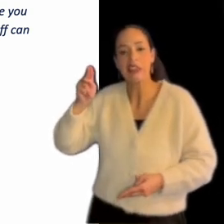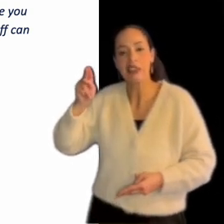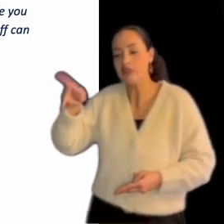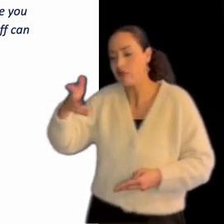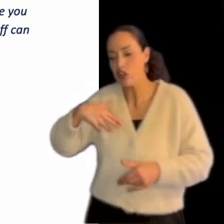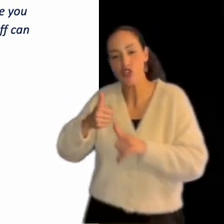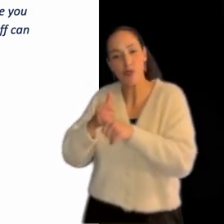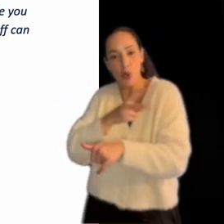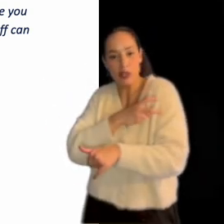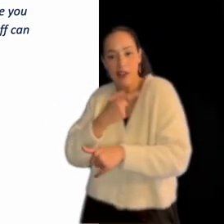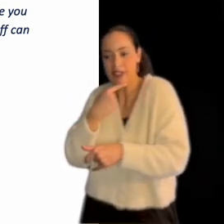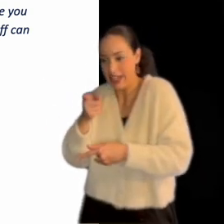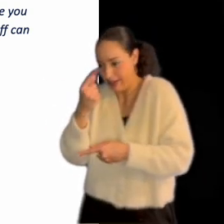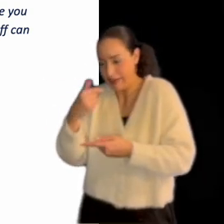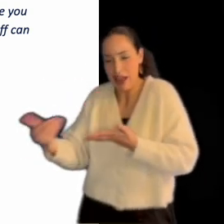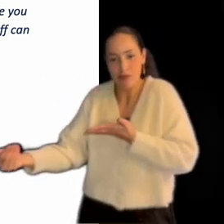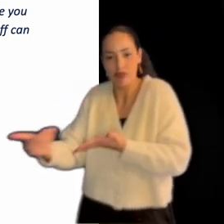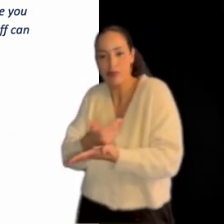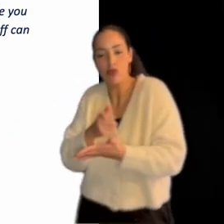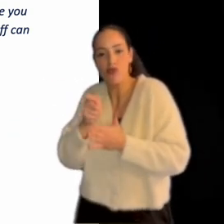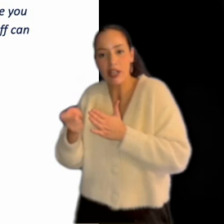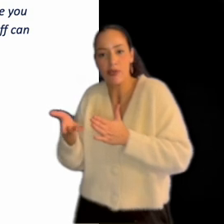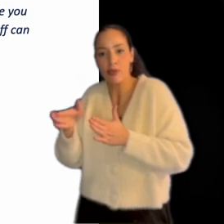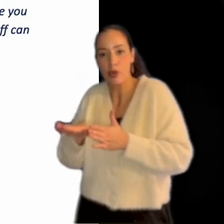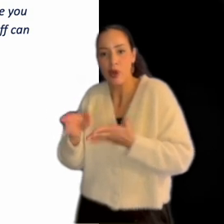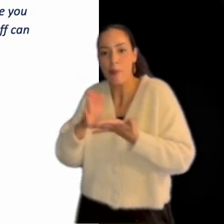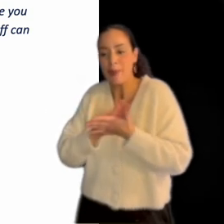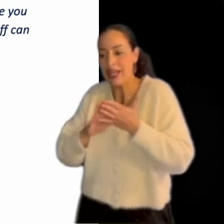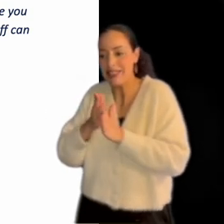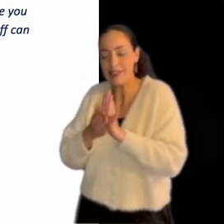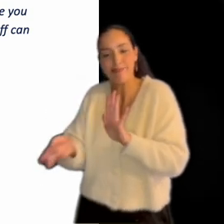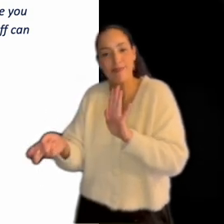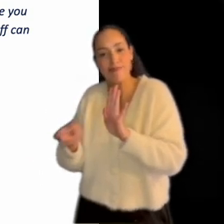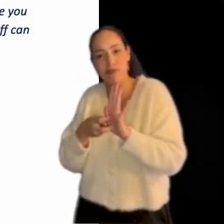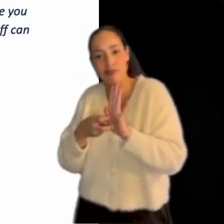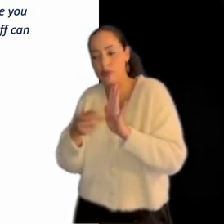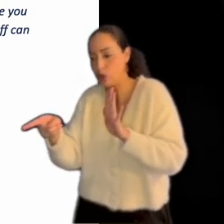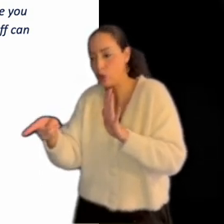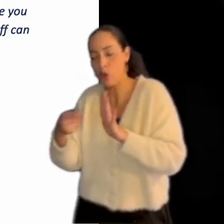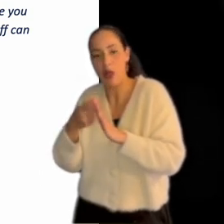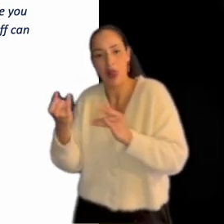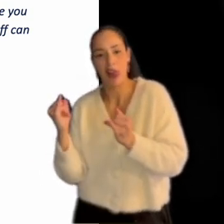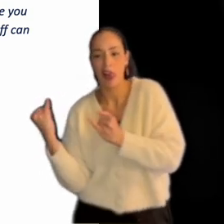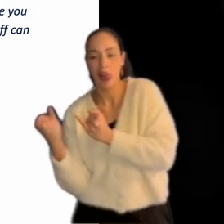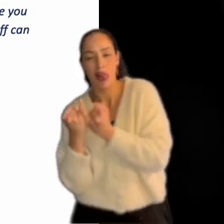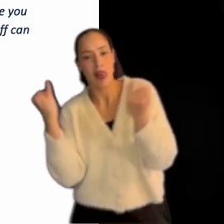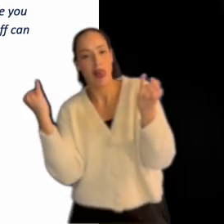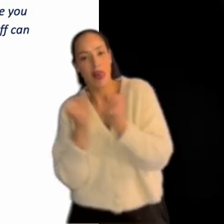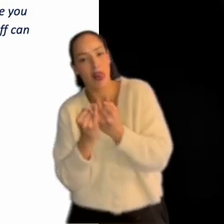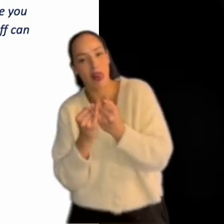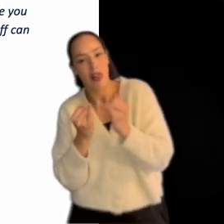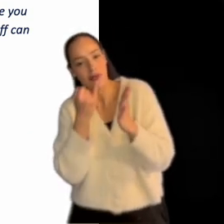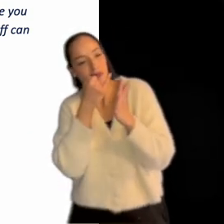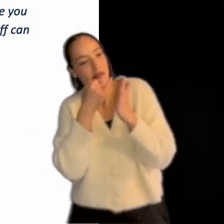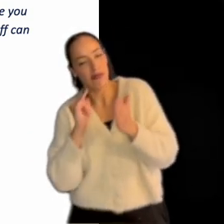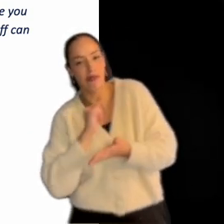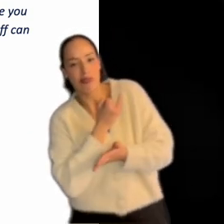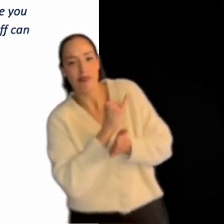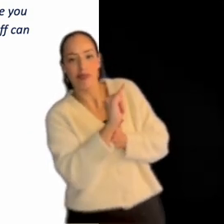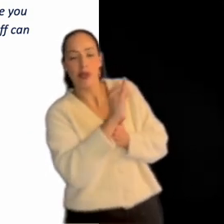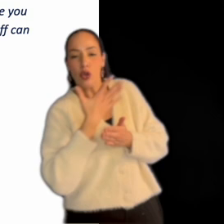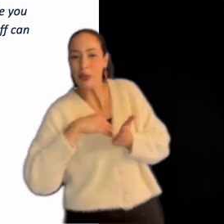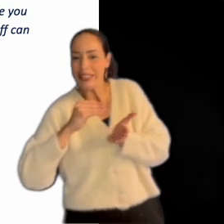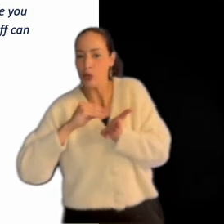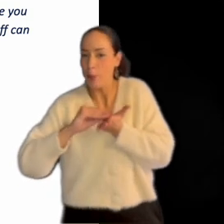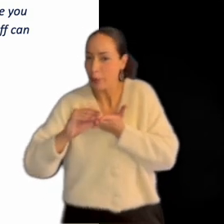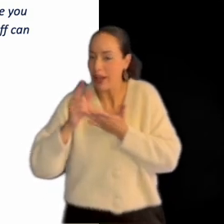are clearly in breach of the tenancy agreement that you signed, which requires you to pay the charges for your accommodation weekly in advance. Keeping